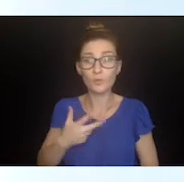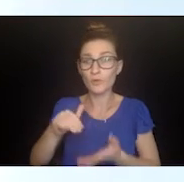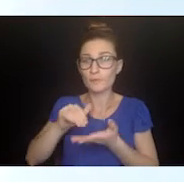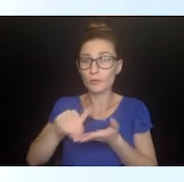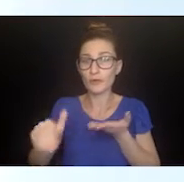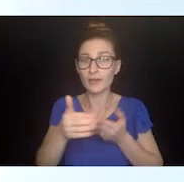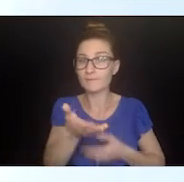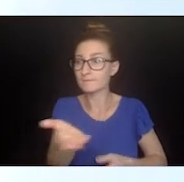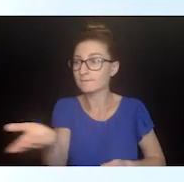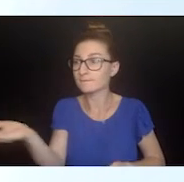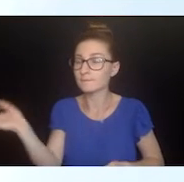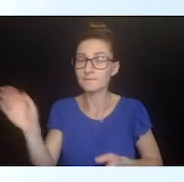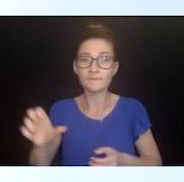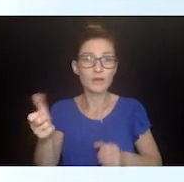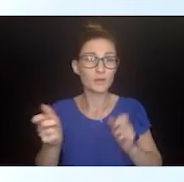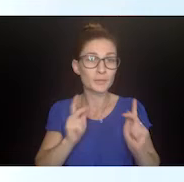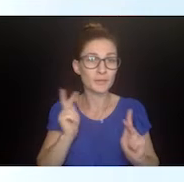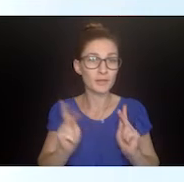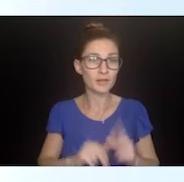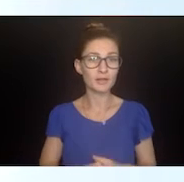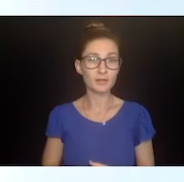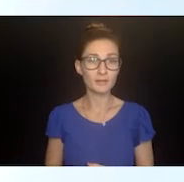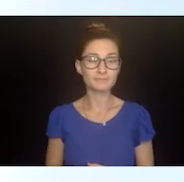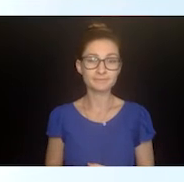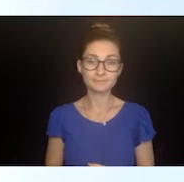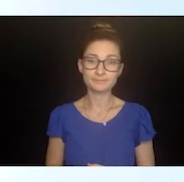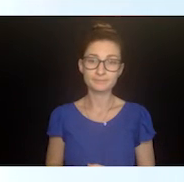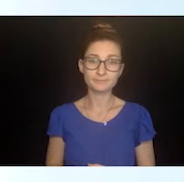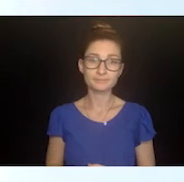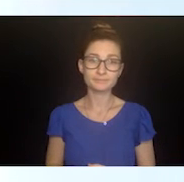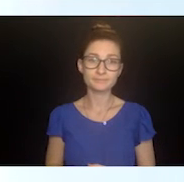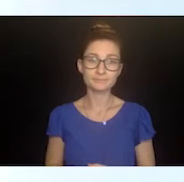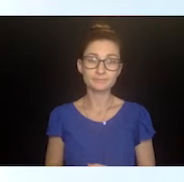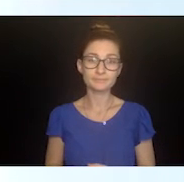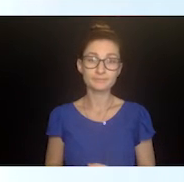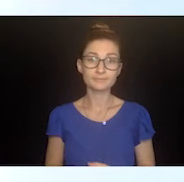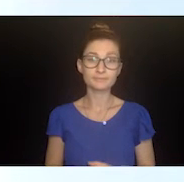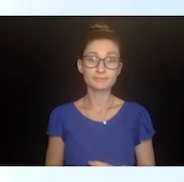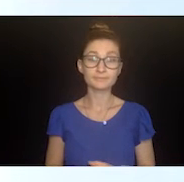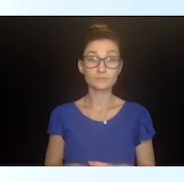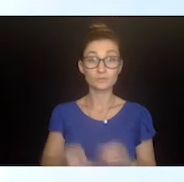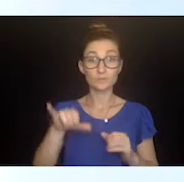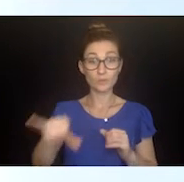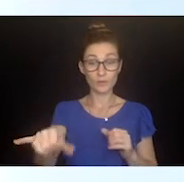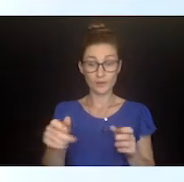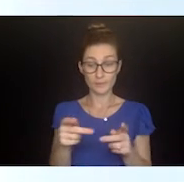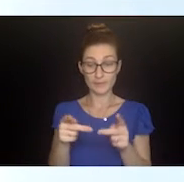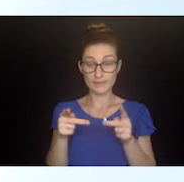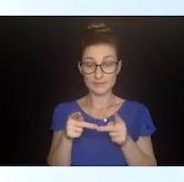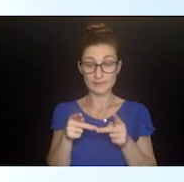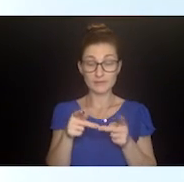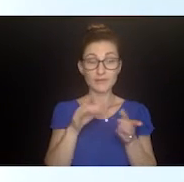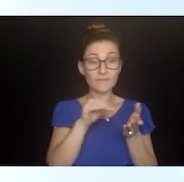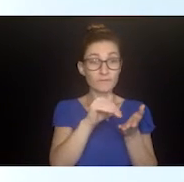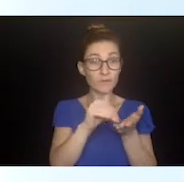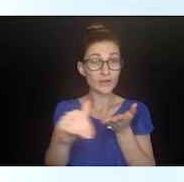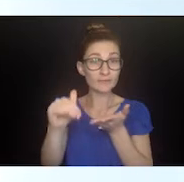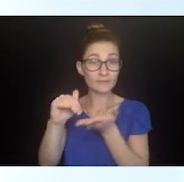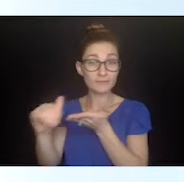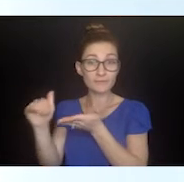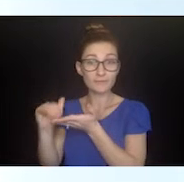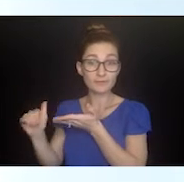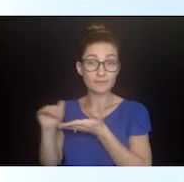I perceived had wronged me. So it's here from a place of forgiveness that